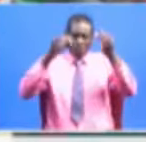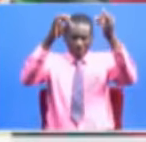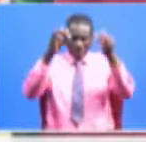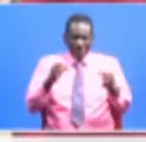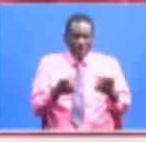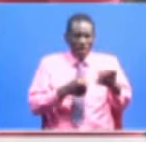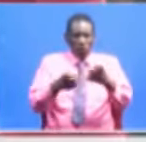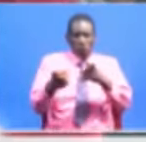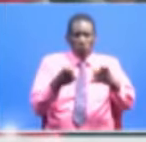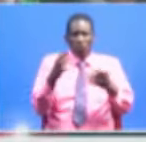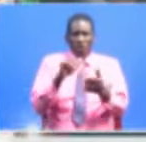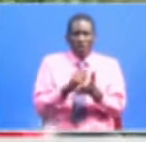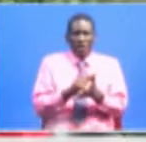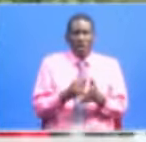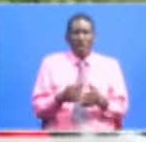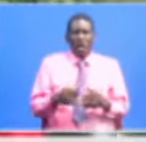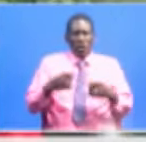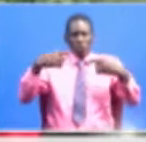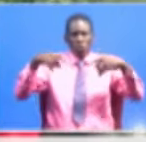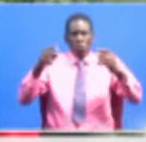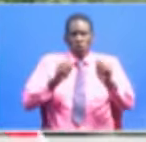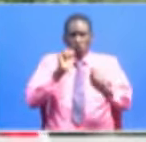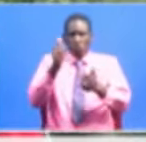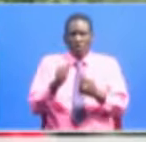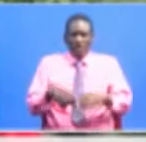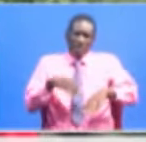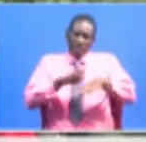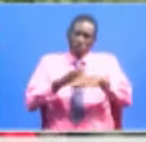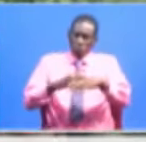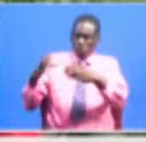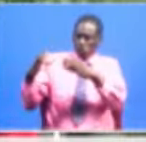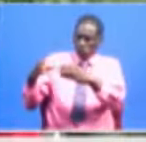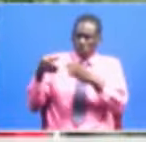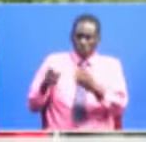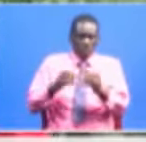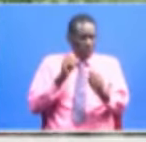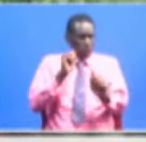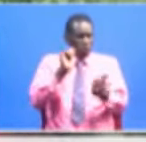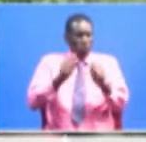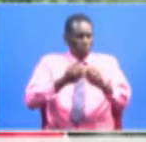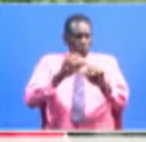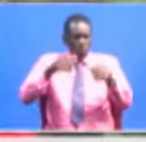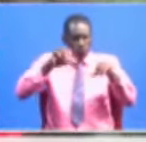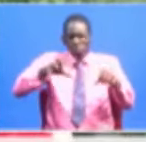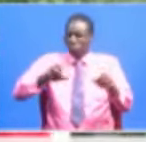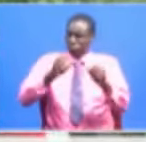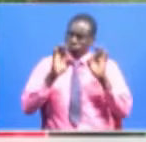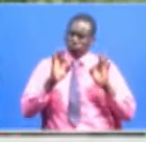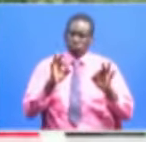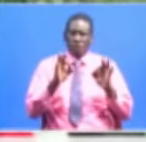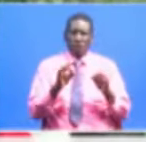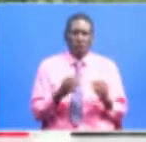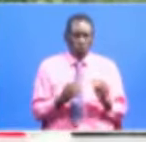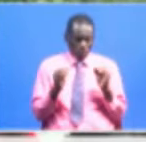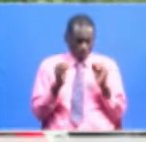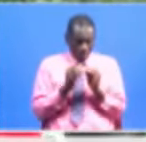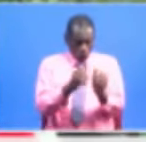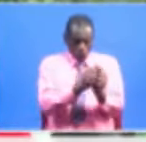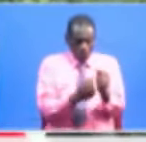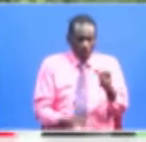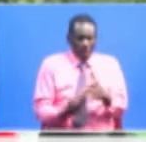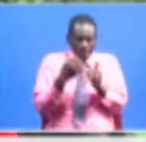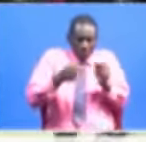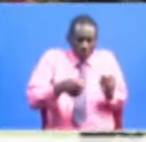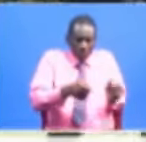control, tukachukulia game. They are a good side, au wanacheza vizuri sana. Lazima tulikaa chini tukakuja na strategy ya